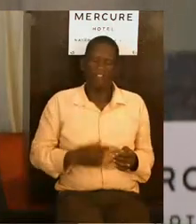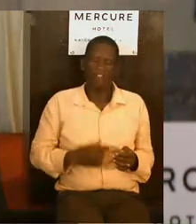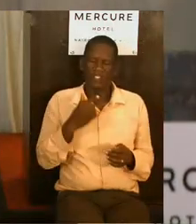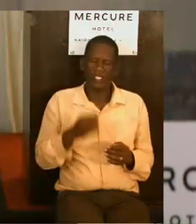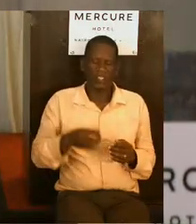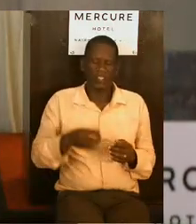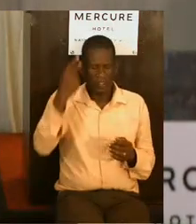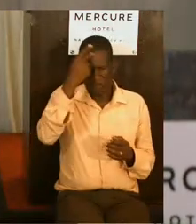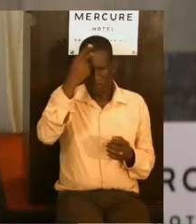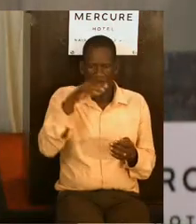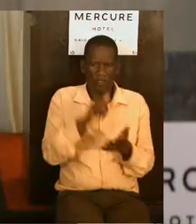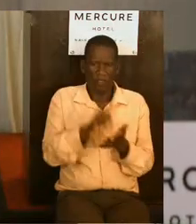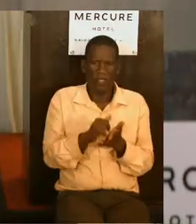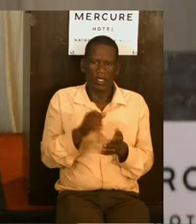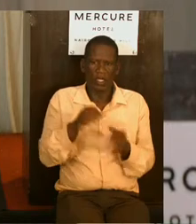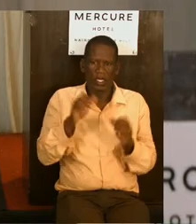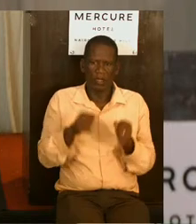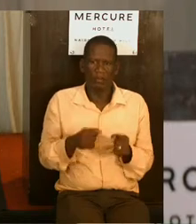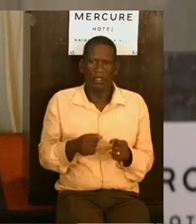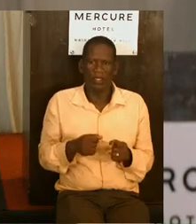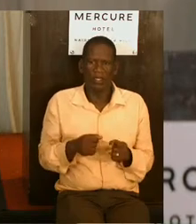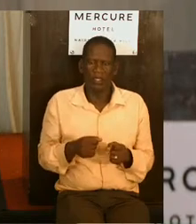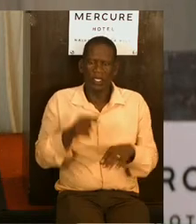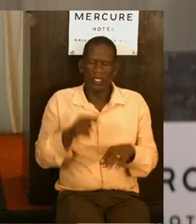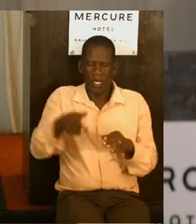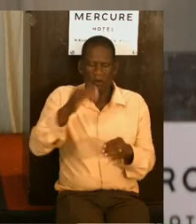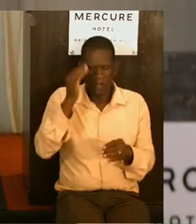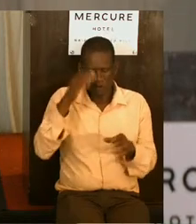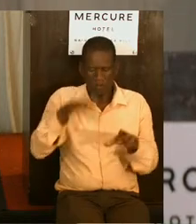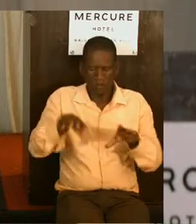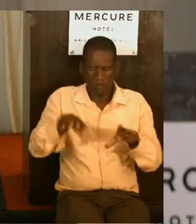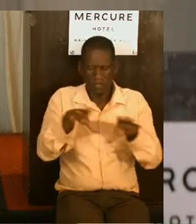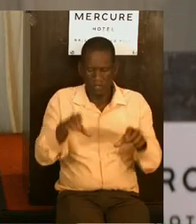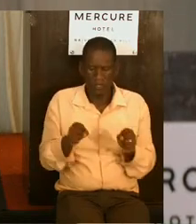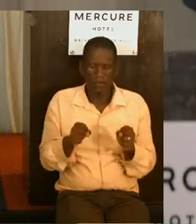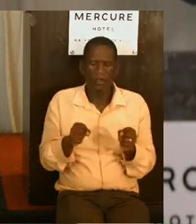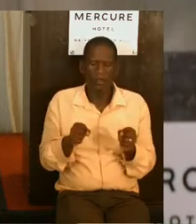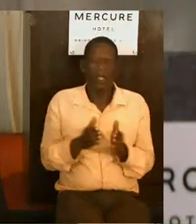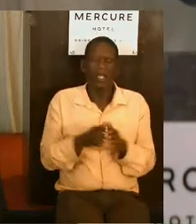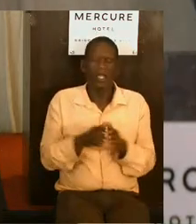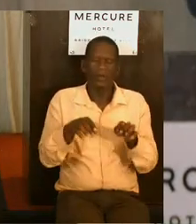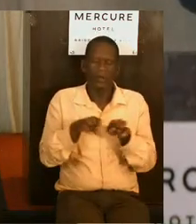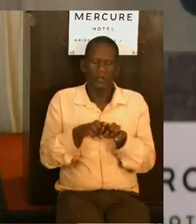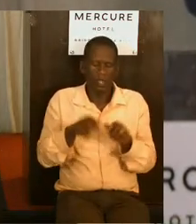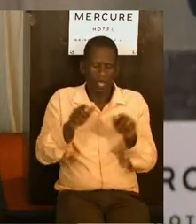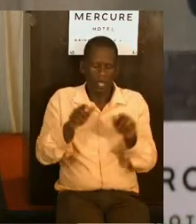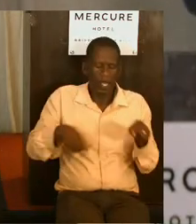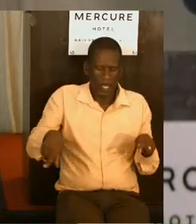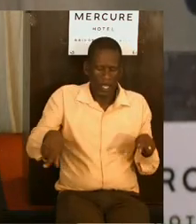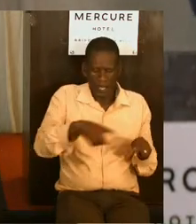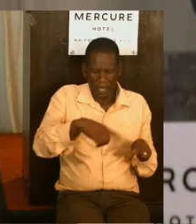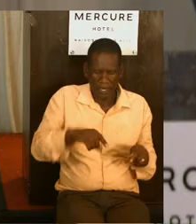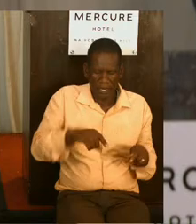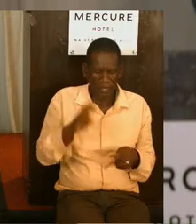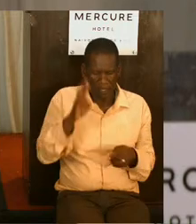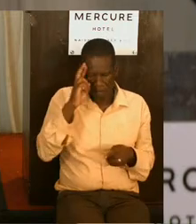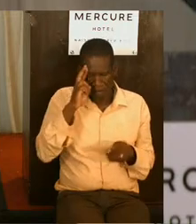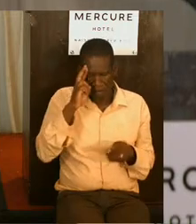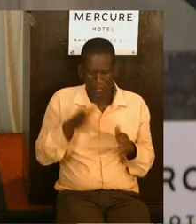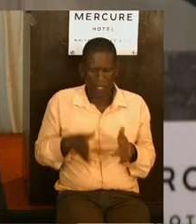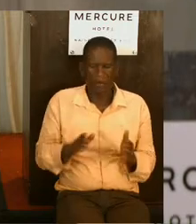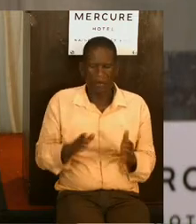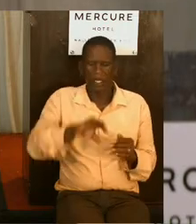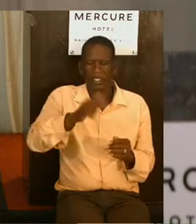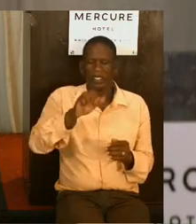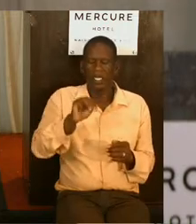the philosophy that is going to be fed into our education system and let us remember the way